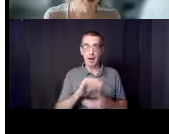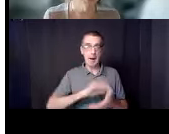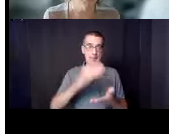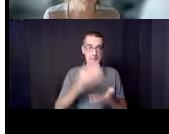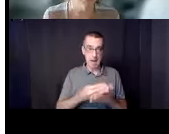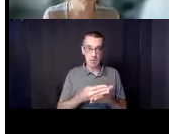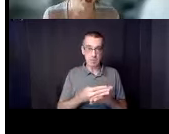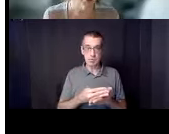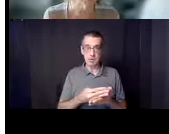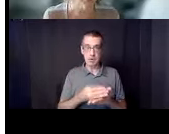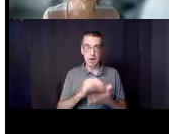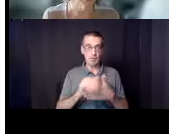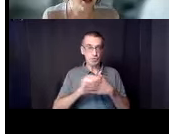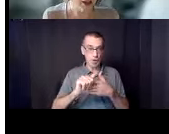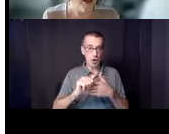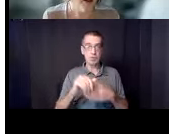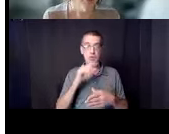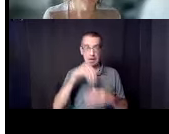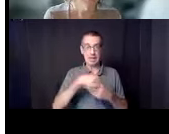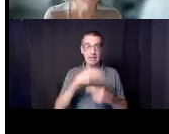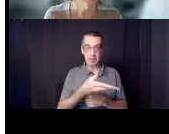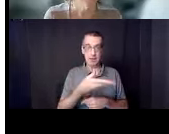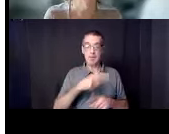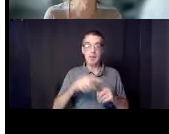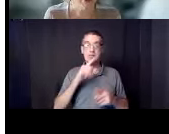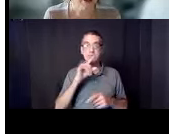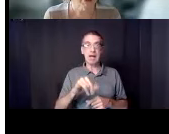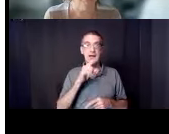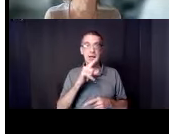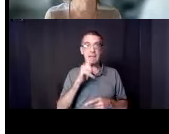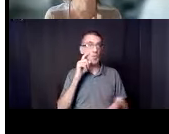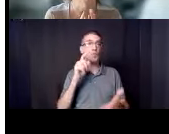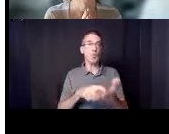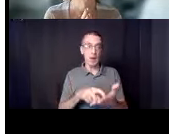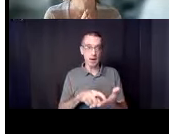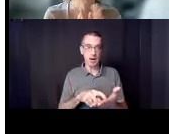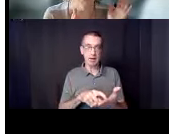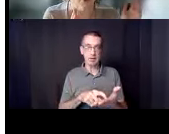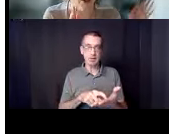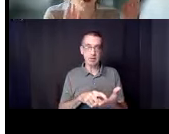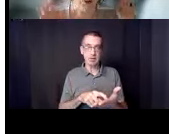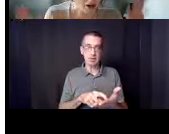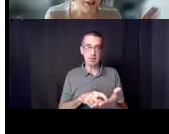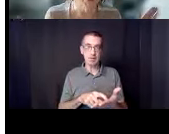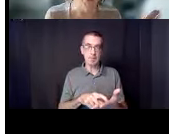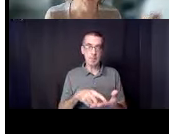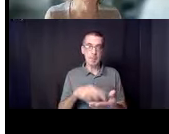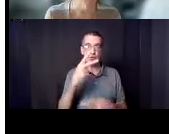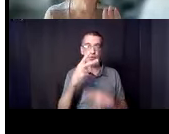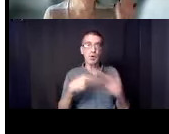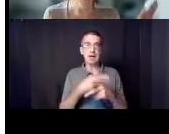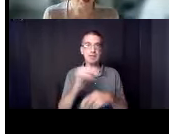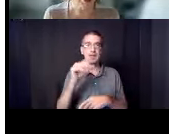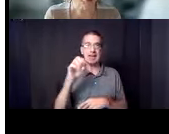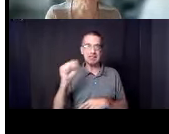amount of dollars that are in it, is that it recognizes the two kinds of ACEs,